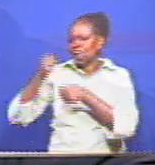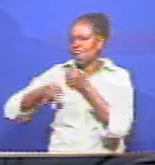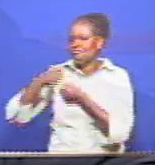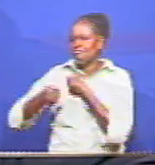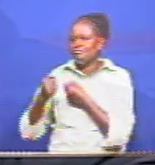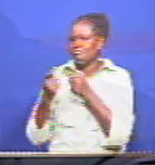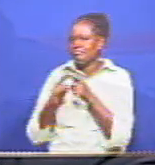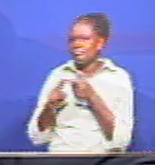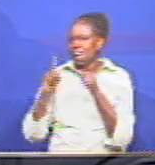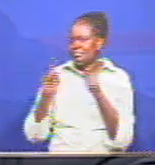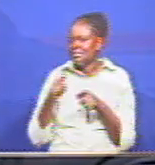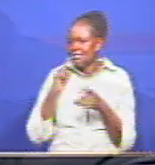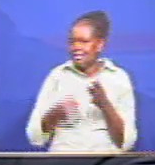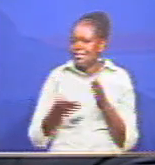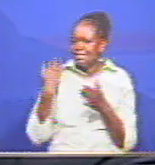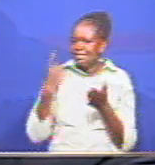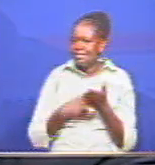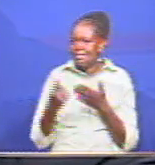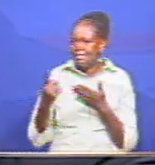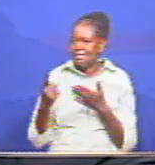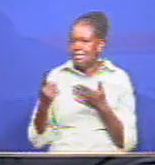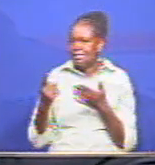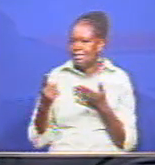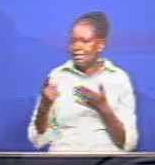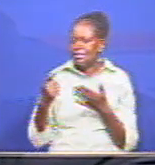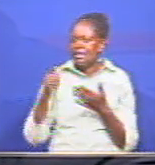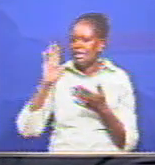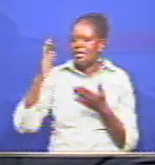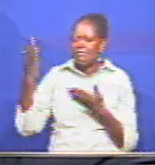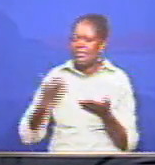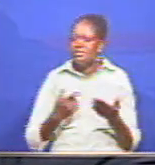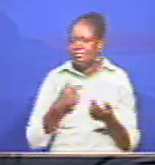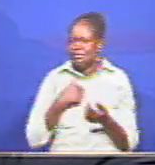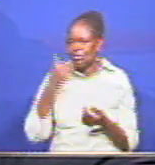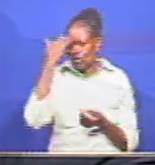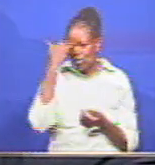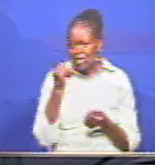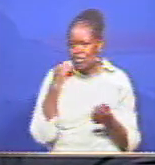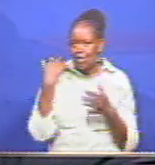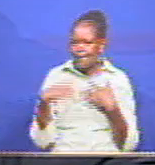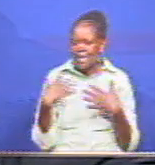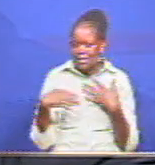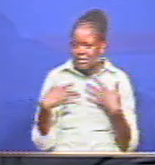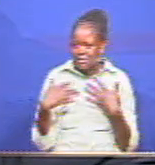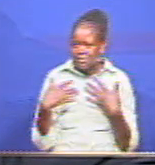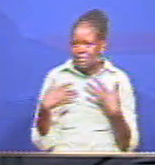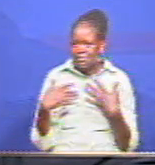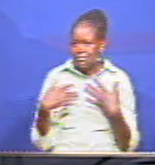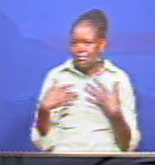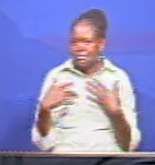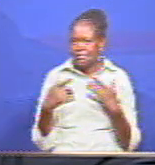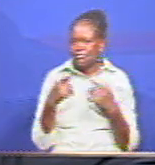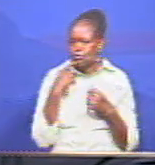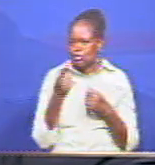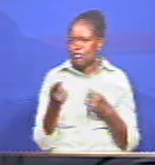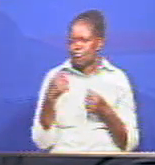And I have to tell you, last week mm-hmm. I was in. They invited me. Yes. Because they were playing there in our field, mm-hmm. so I